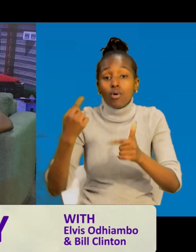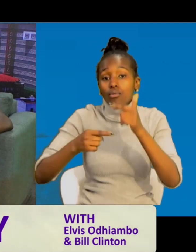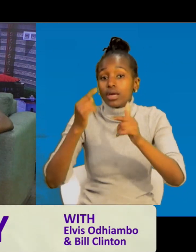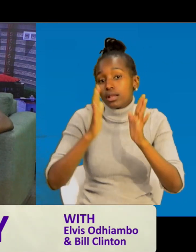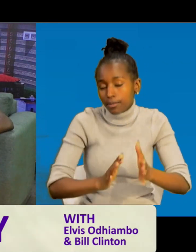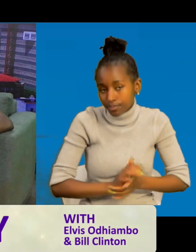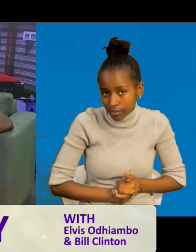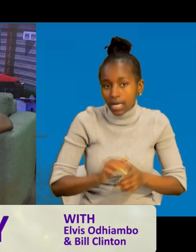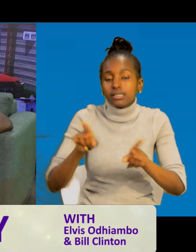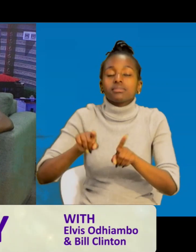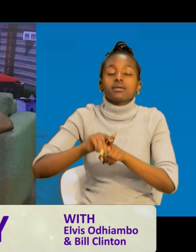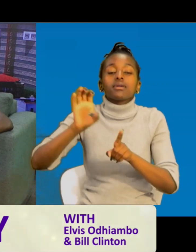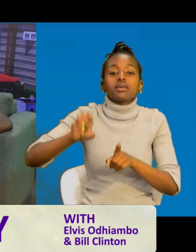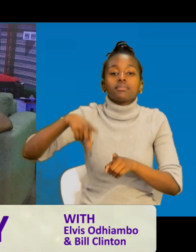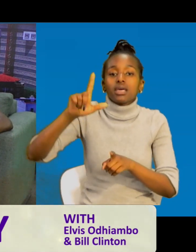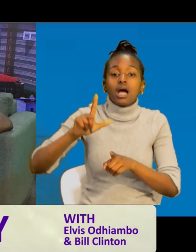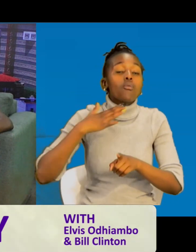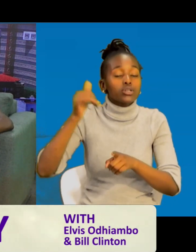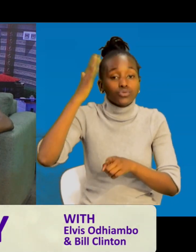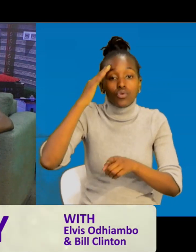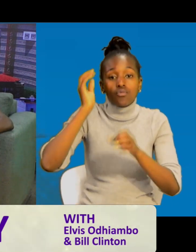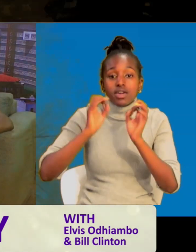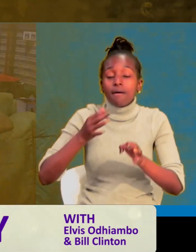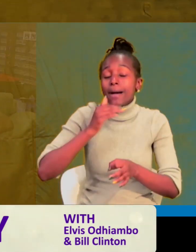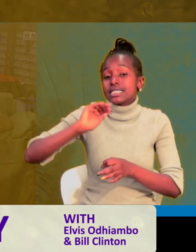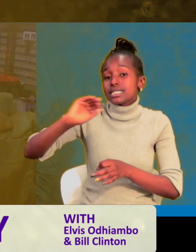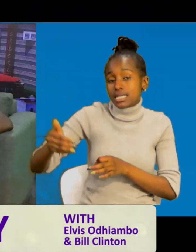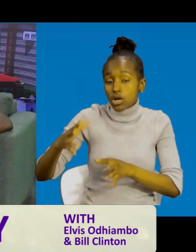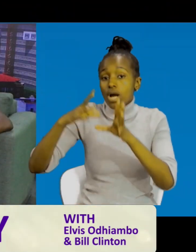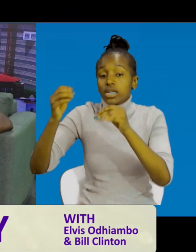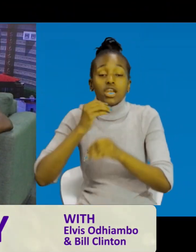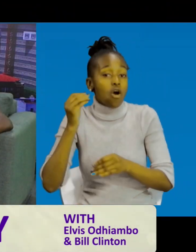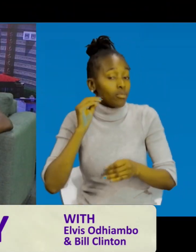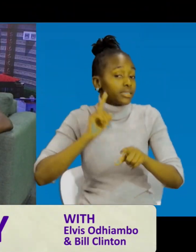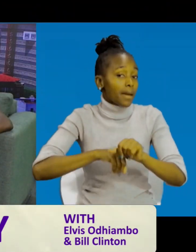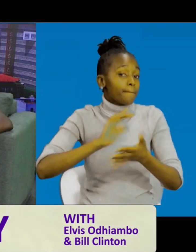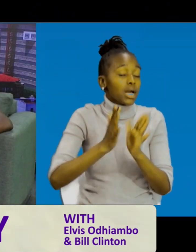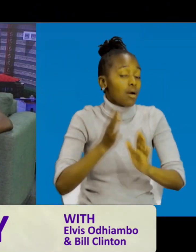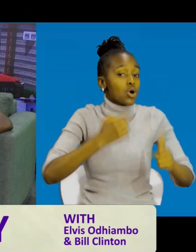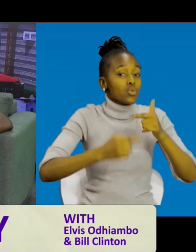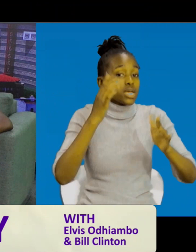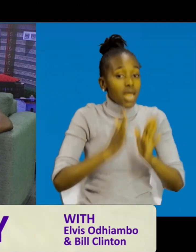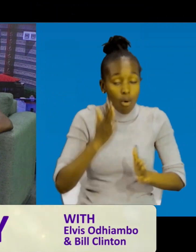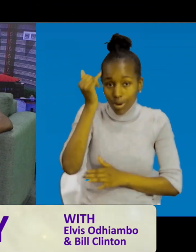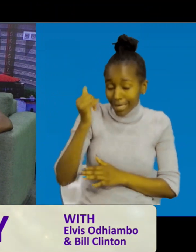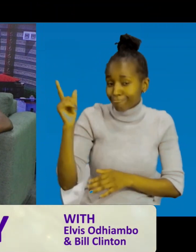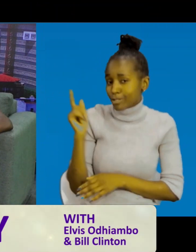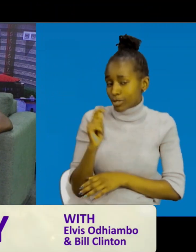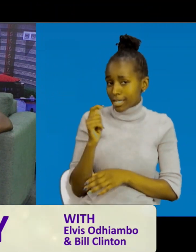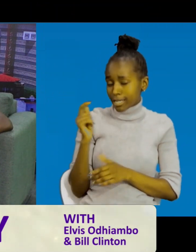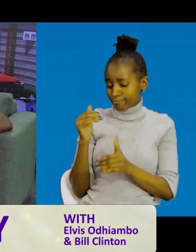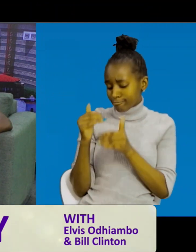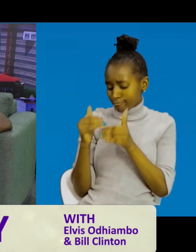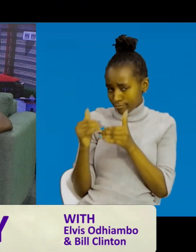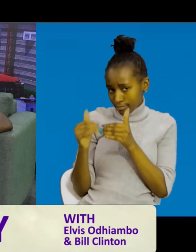will City run with the title this time round? Remember, they have just bundled out Tottenham Pale as far as EPL title